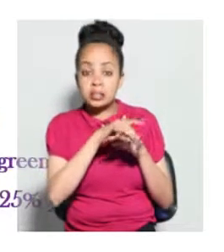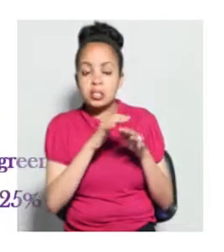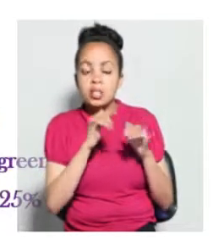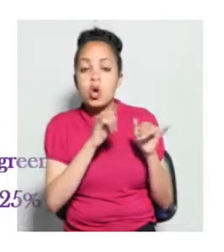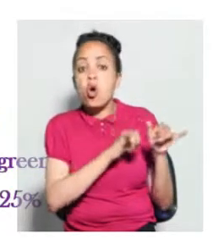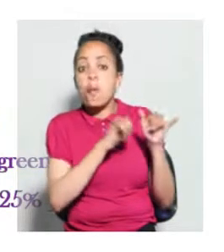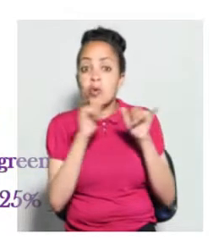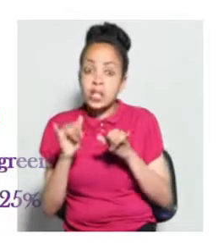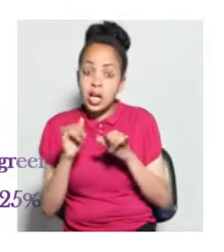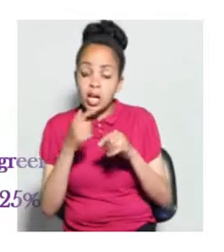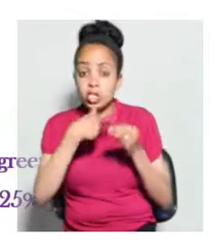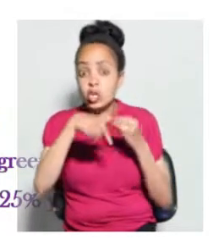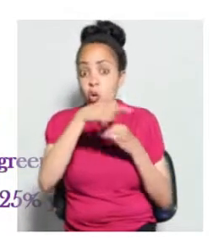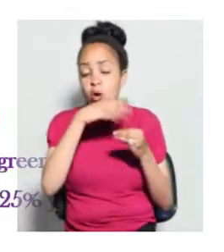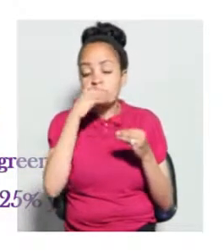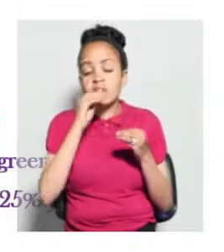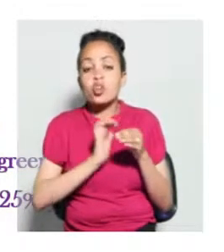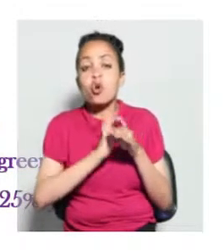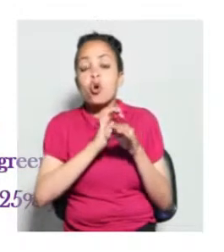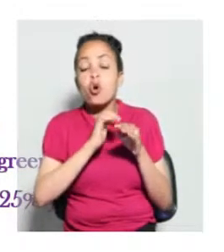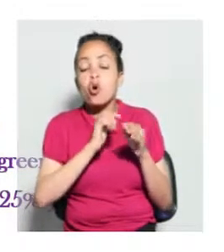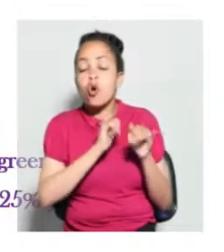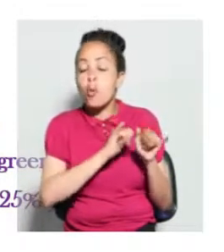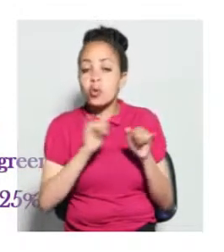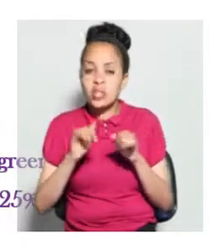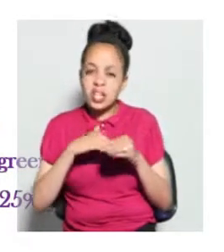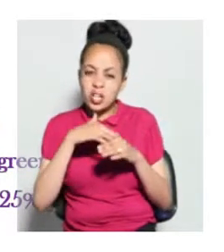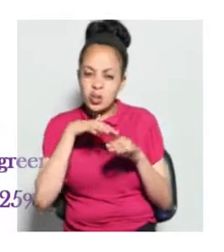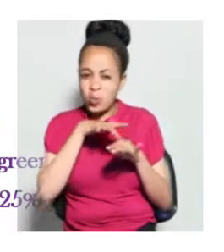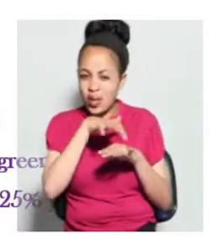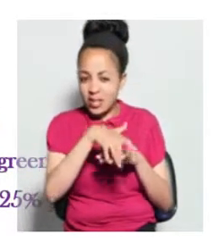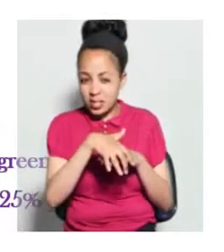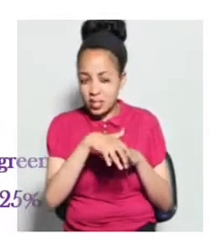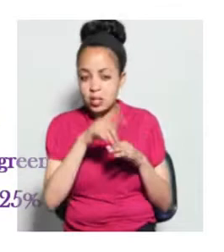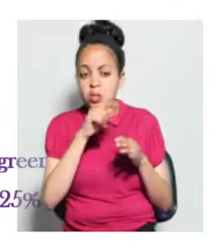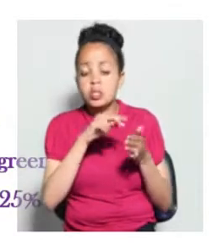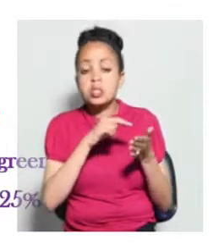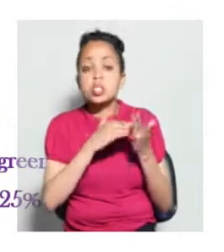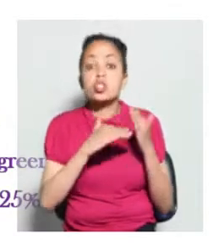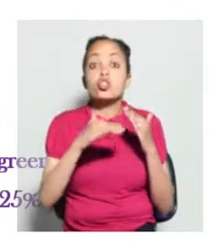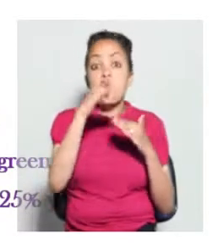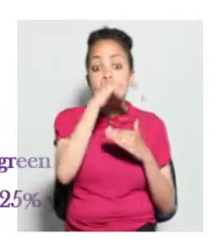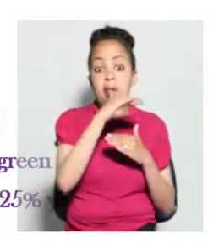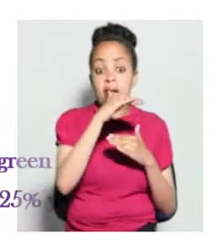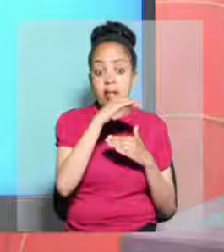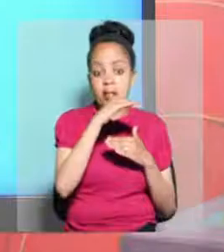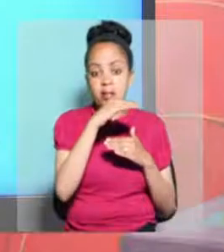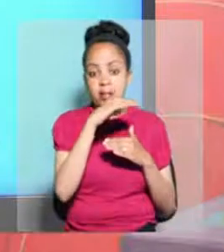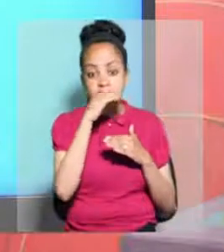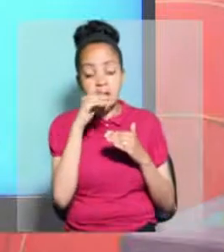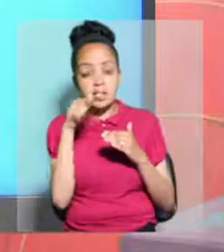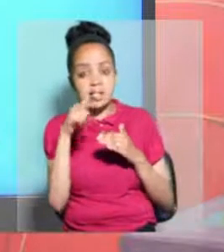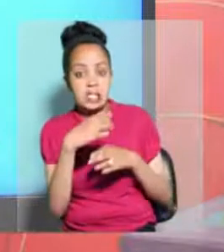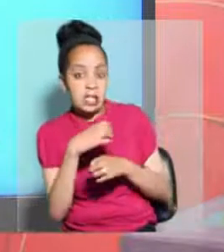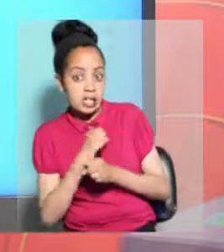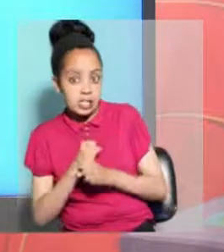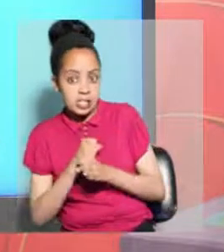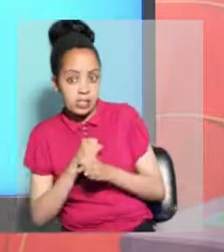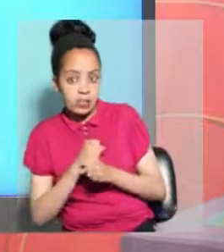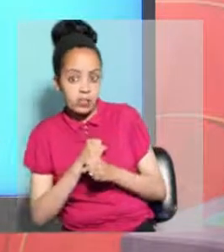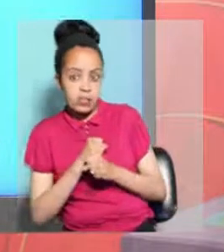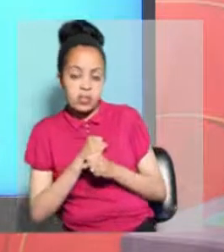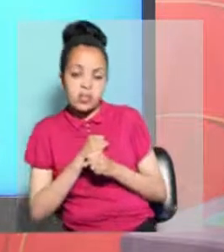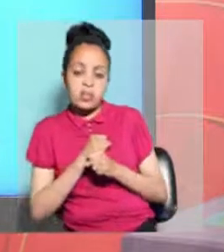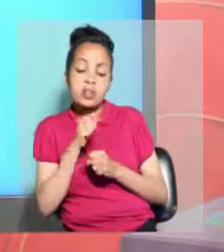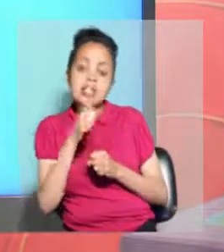Homozygous round and the homozygous wrinkled. Homozygous round, which is dominant, this one is recessive. And again,